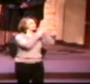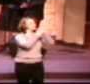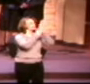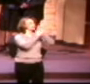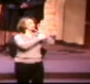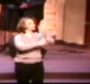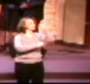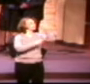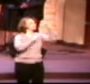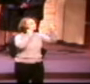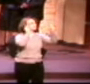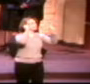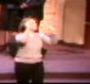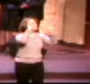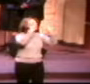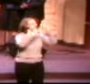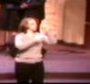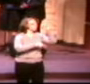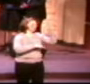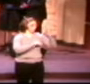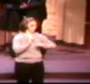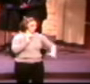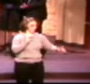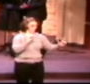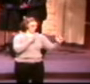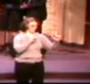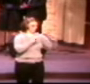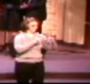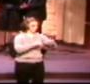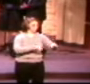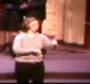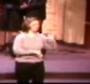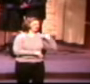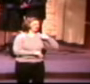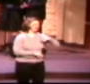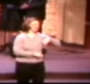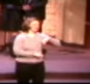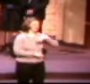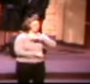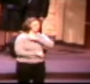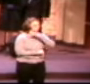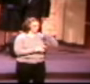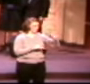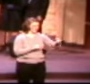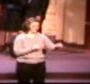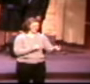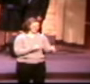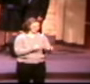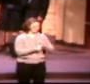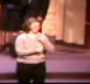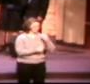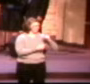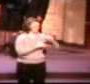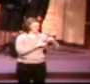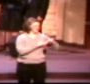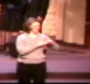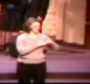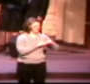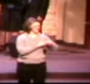sing God's praise than when we